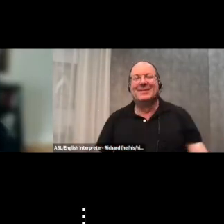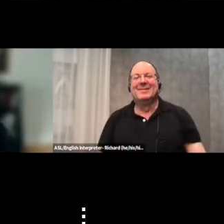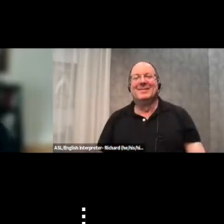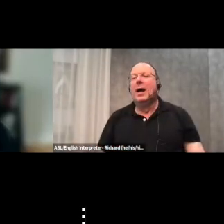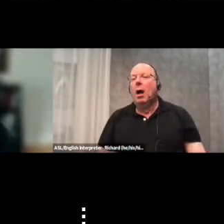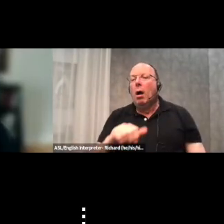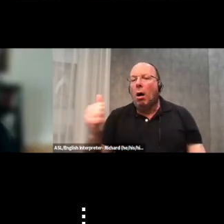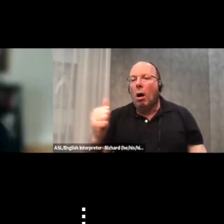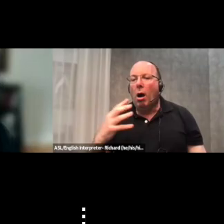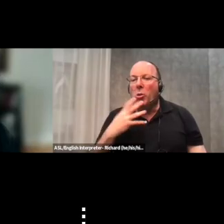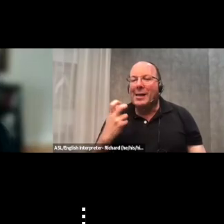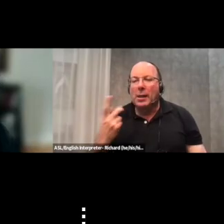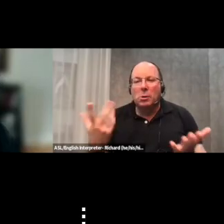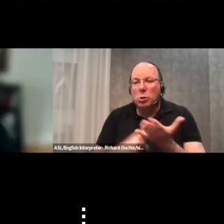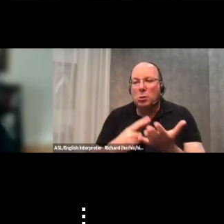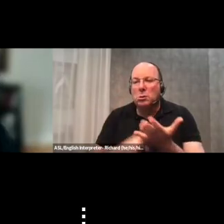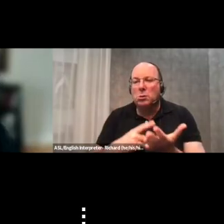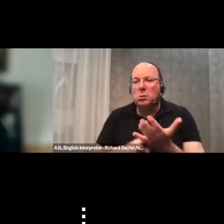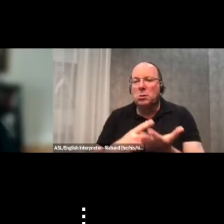Any other kinks people want to talk about?